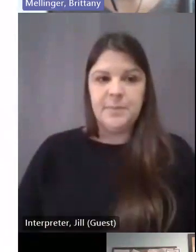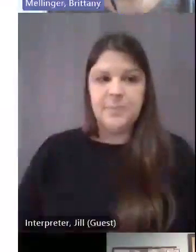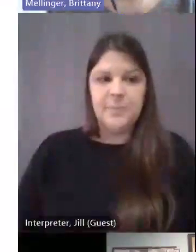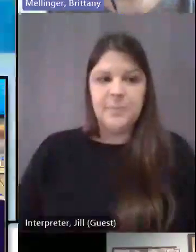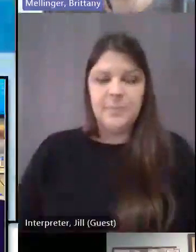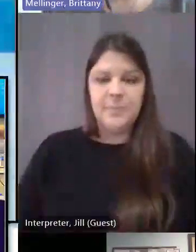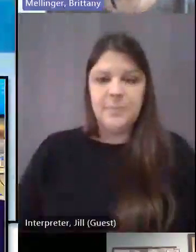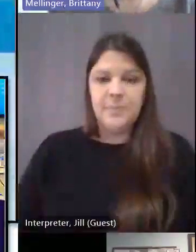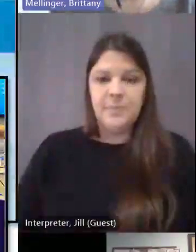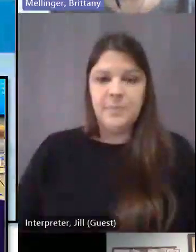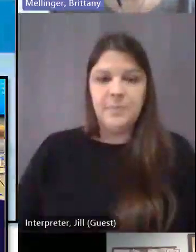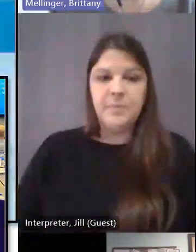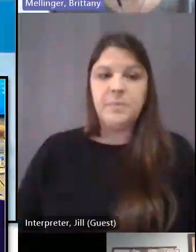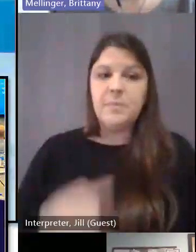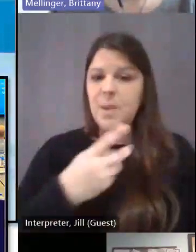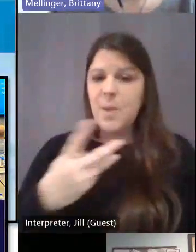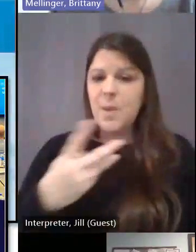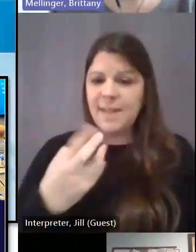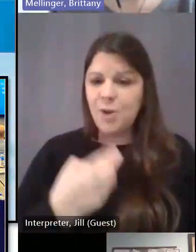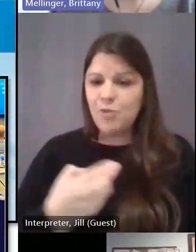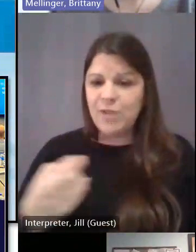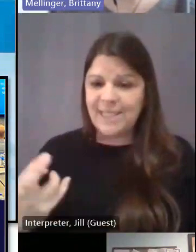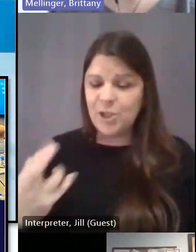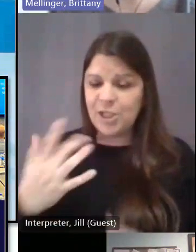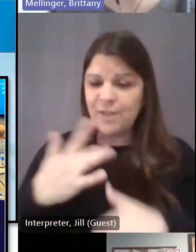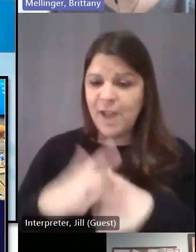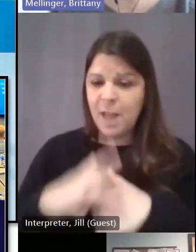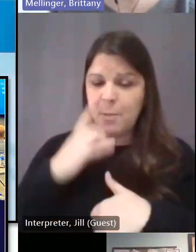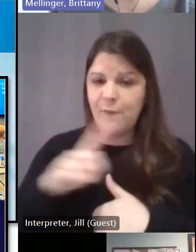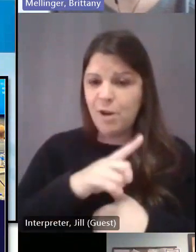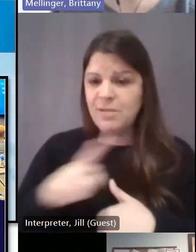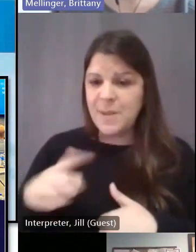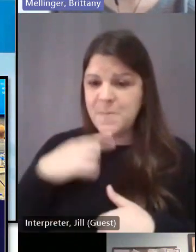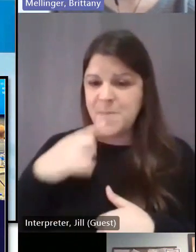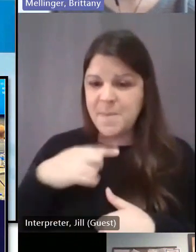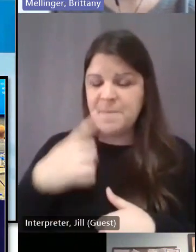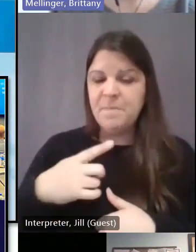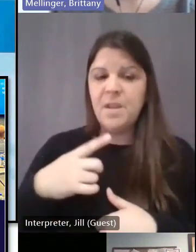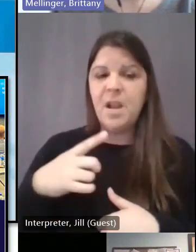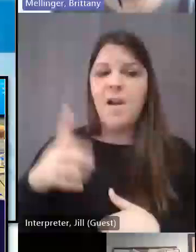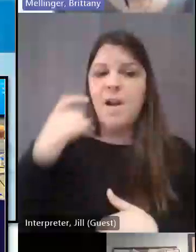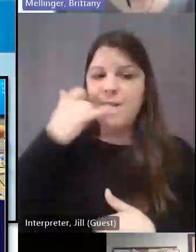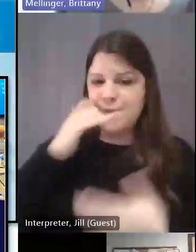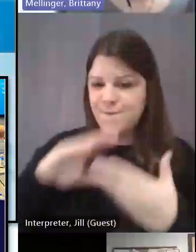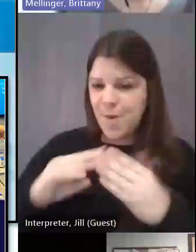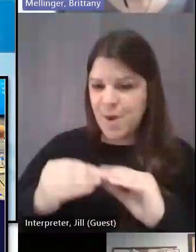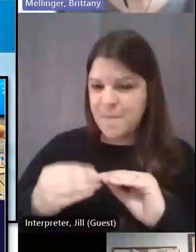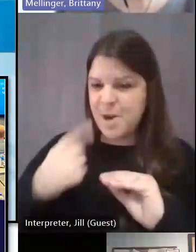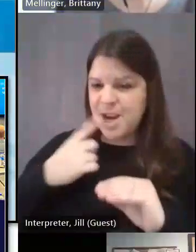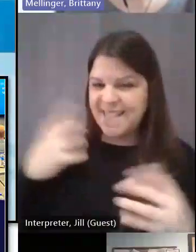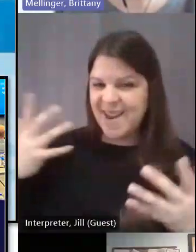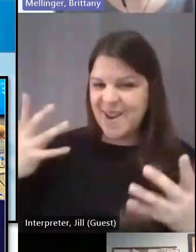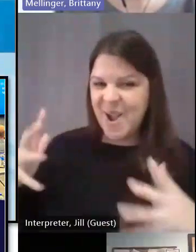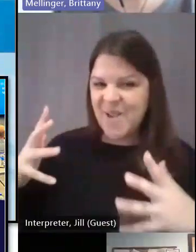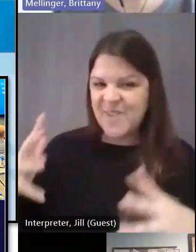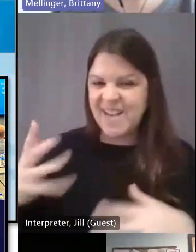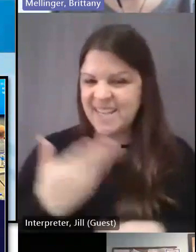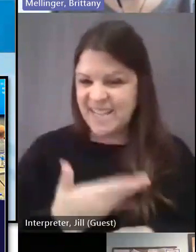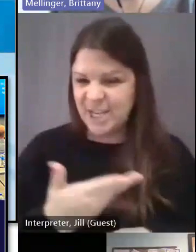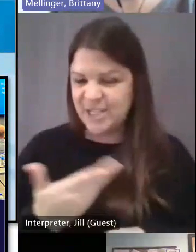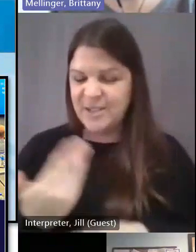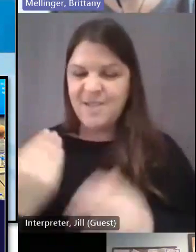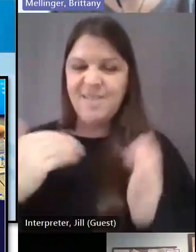We have a number of resources that are available to the public. So I mentioned our Fair Housing line earlier in the presentation. We